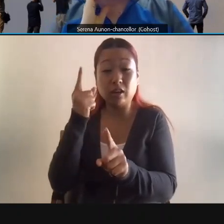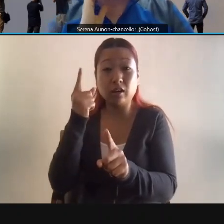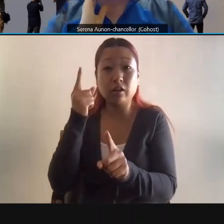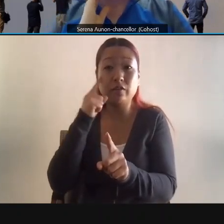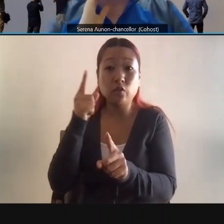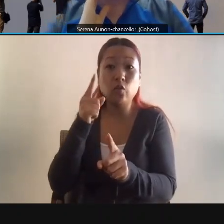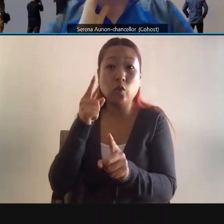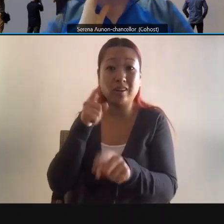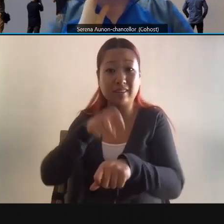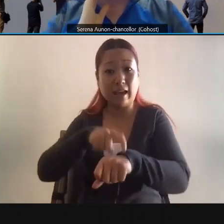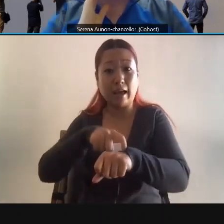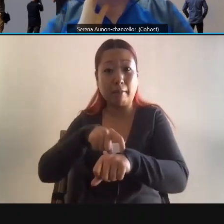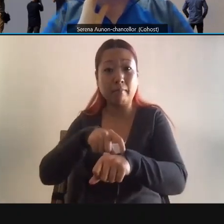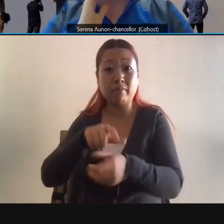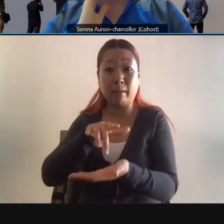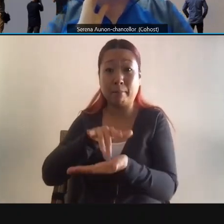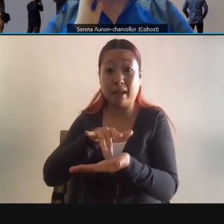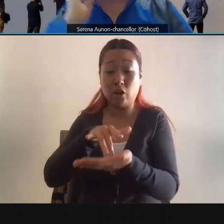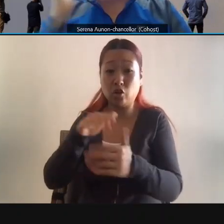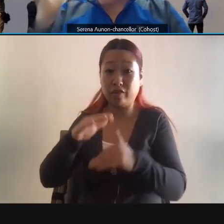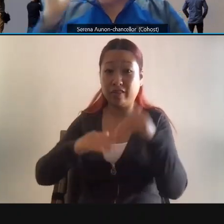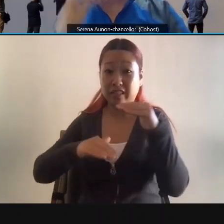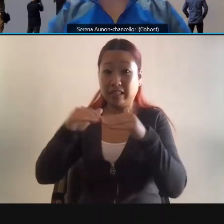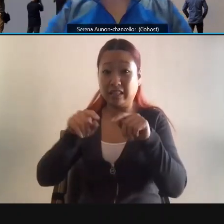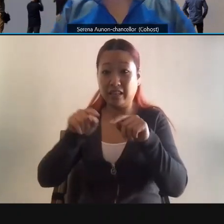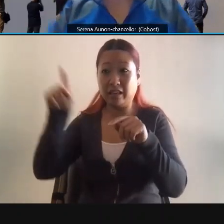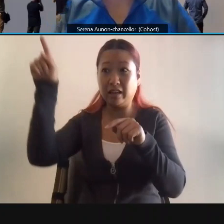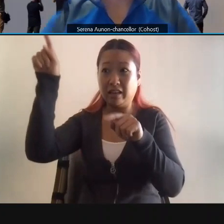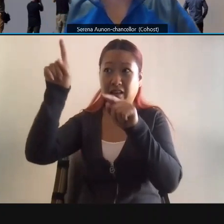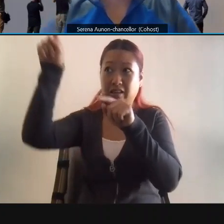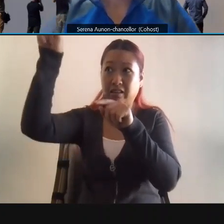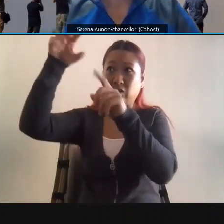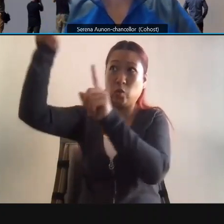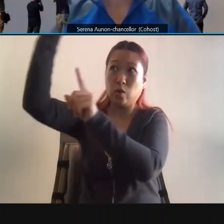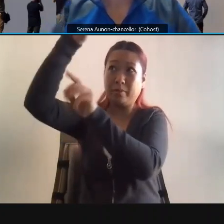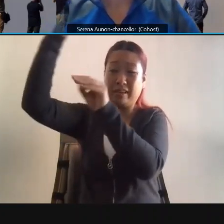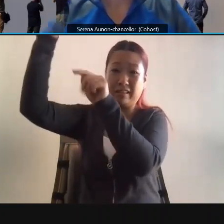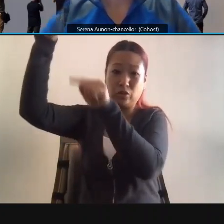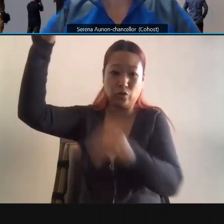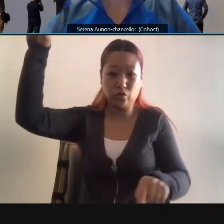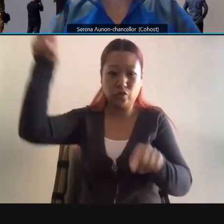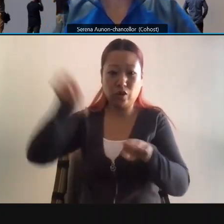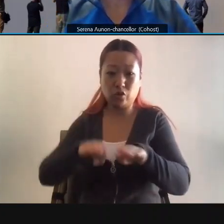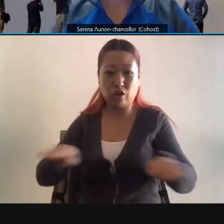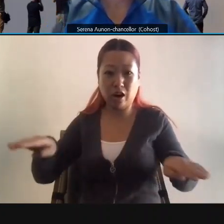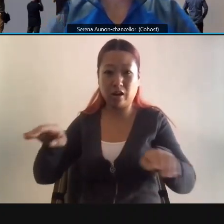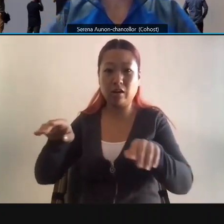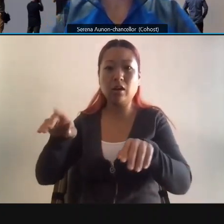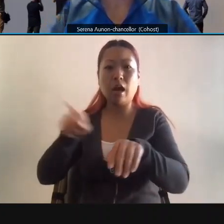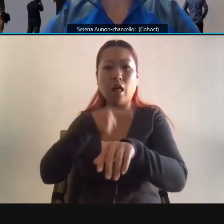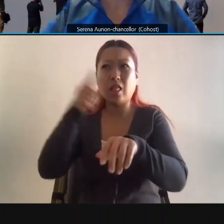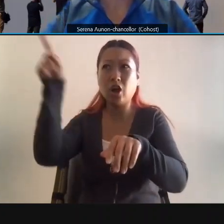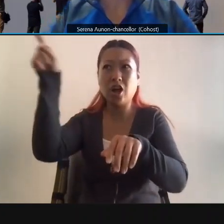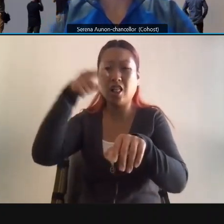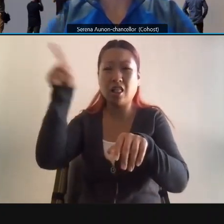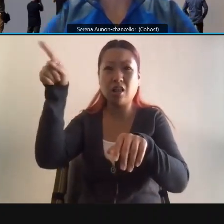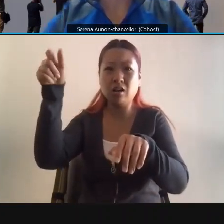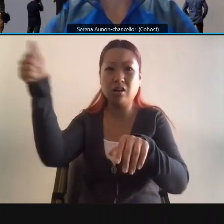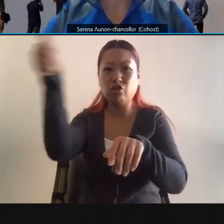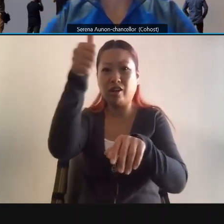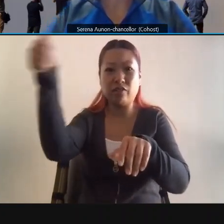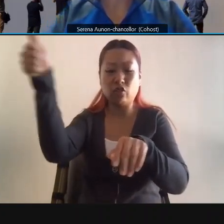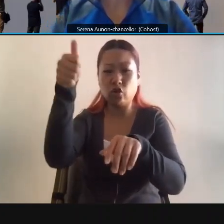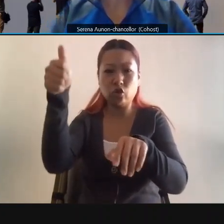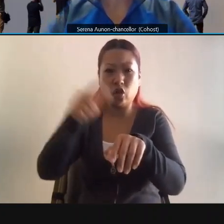facility, if we have a big event on orbit, is longer than, of course, it would be here on the ground. So we try to plan for that as best as